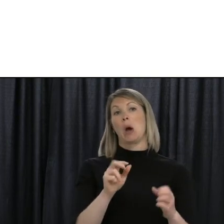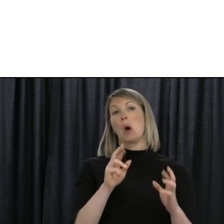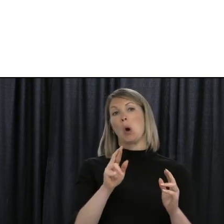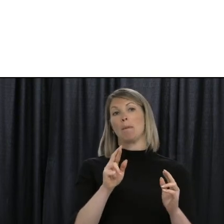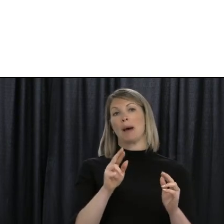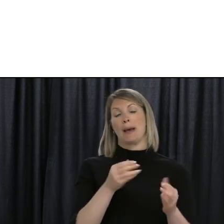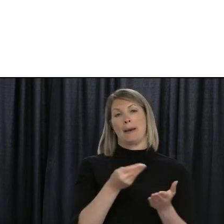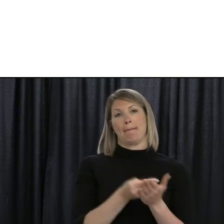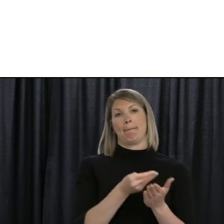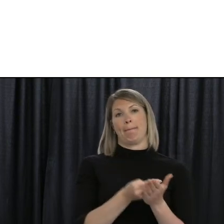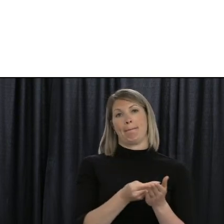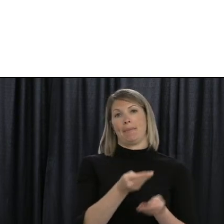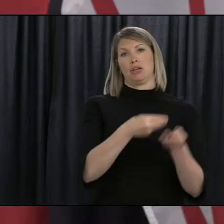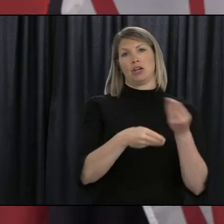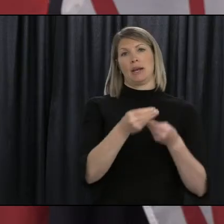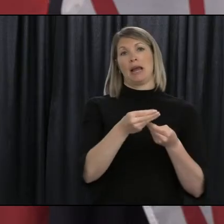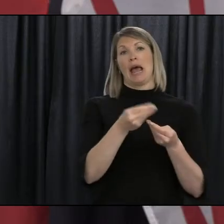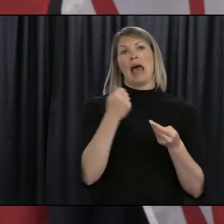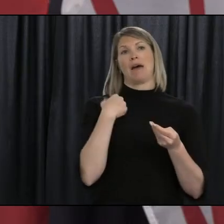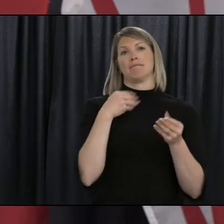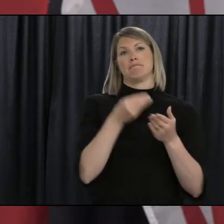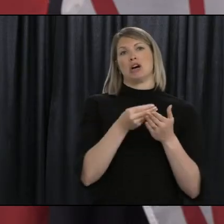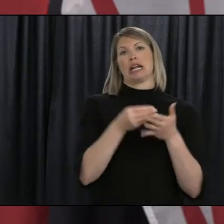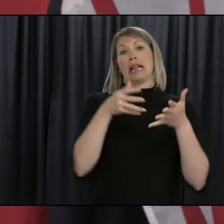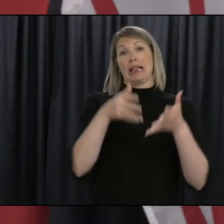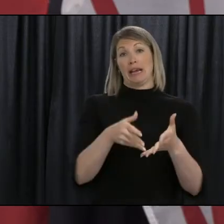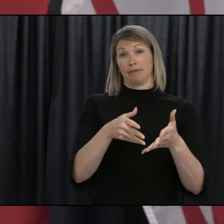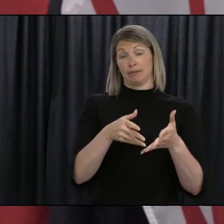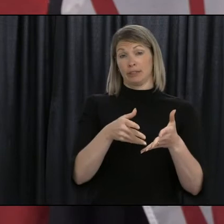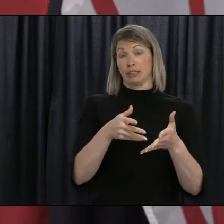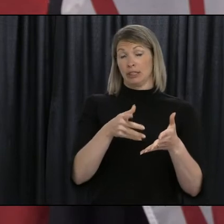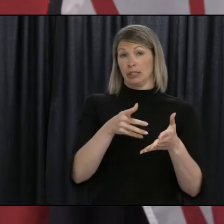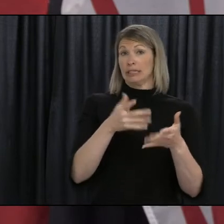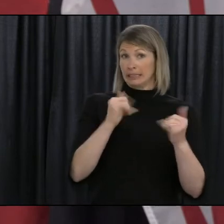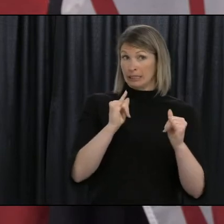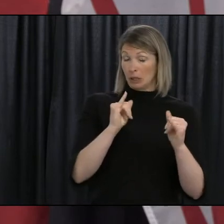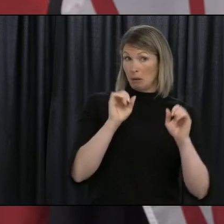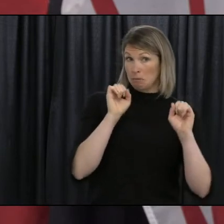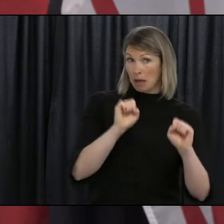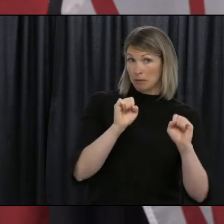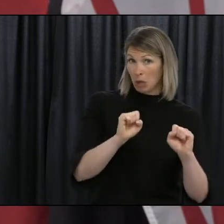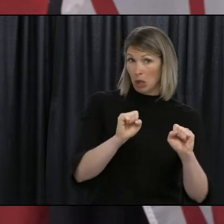you confirm whether that's the case? Thank you, Patrick. That is a good question.